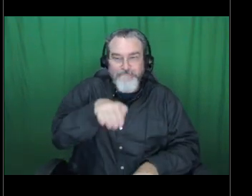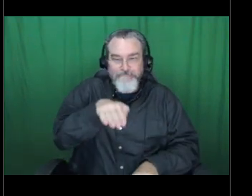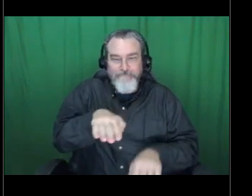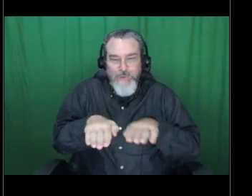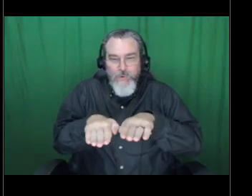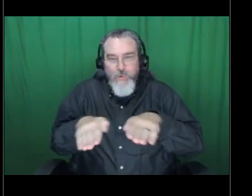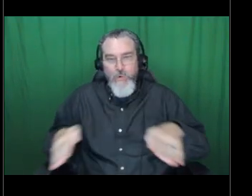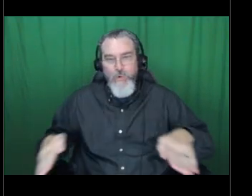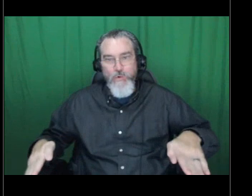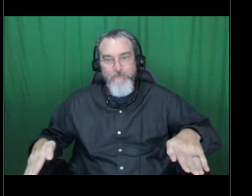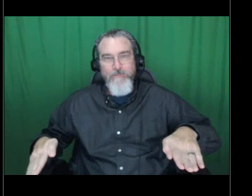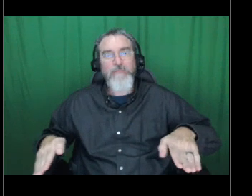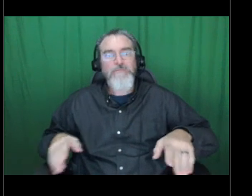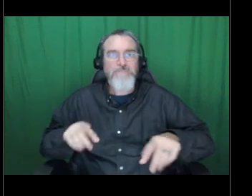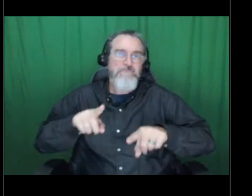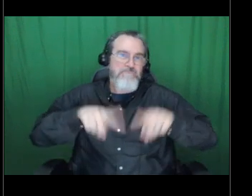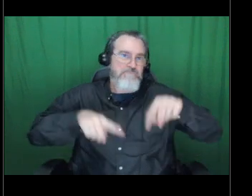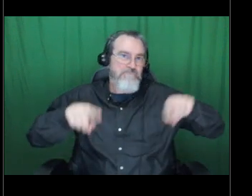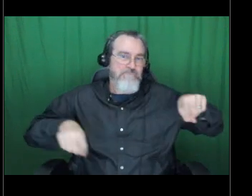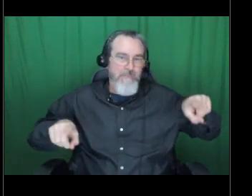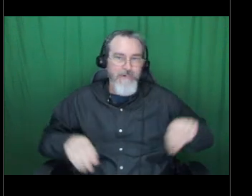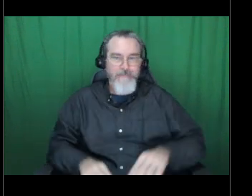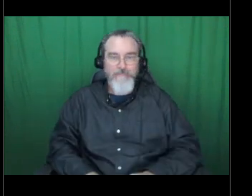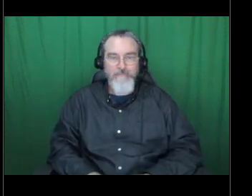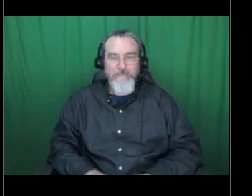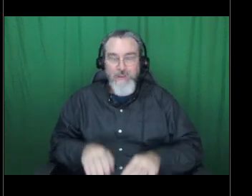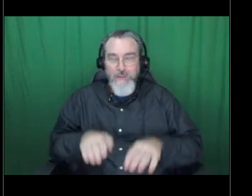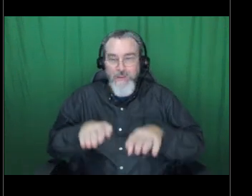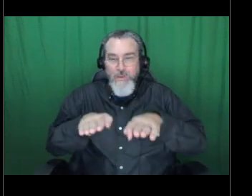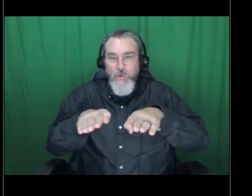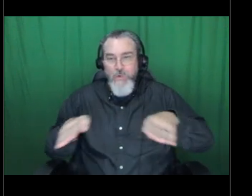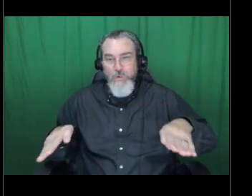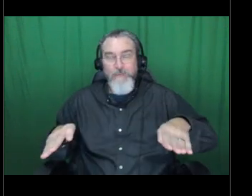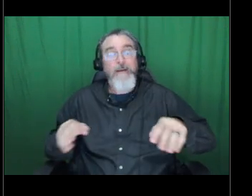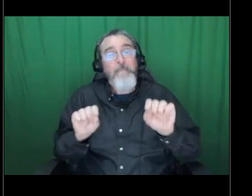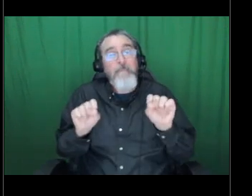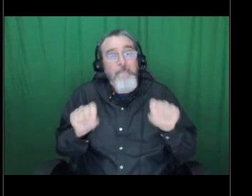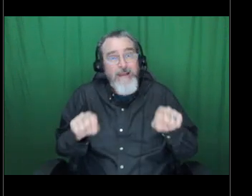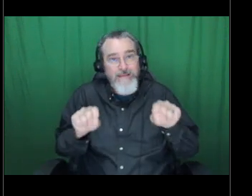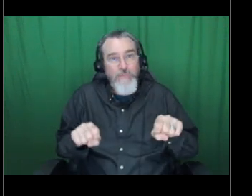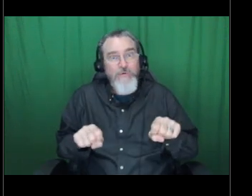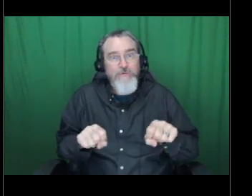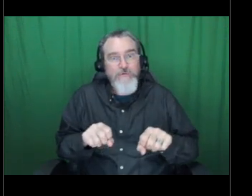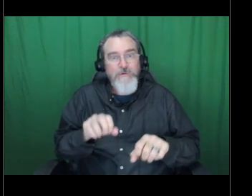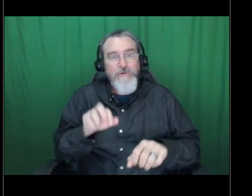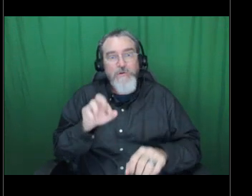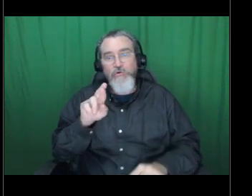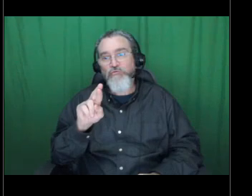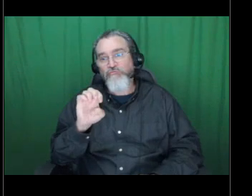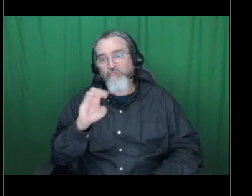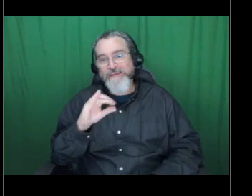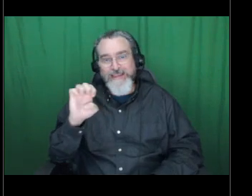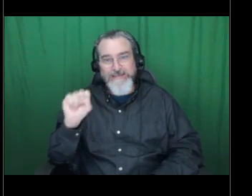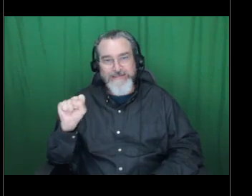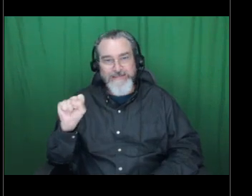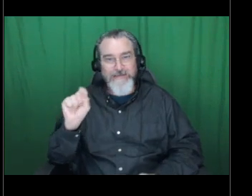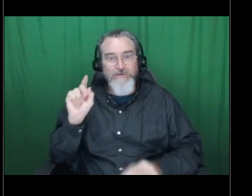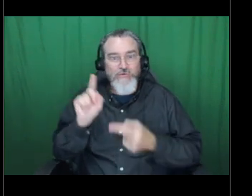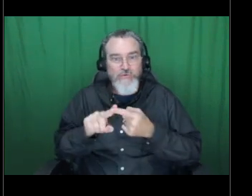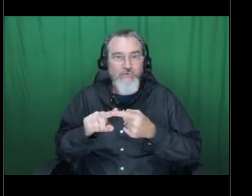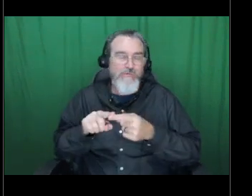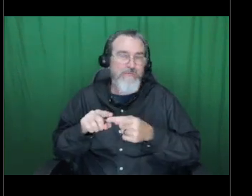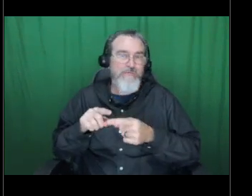Flared side curb ramps may be recessed into pedestrian walkways.